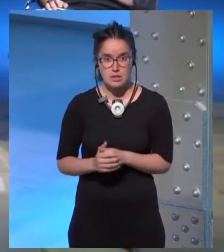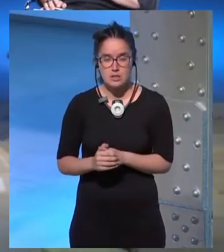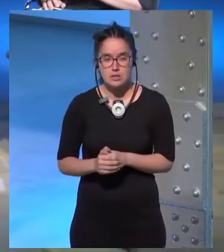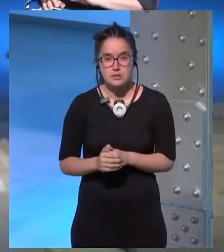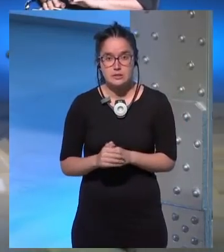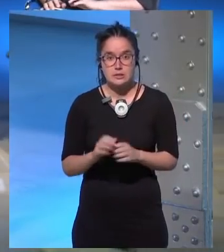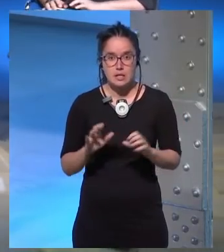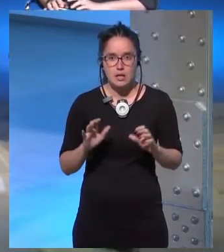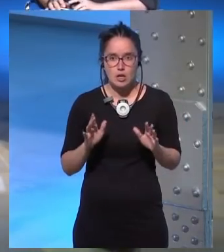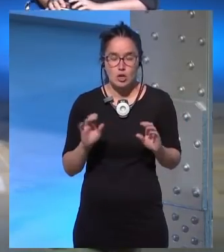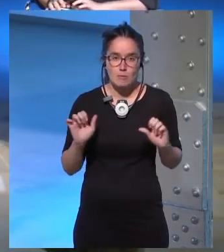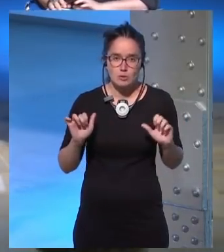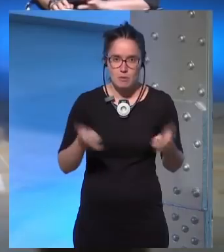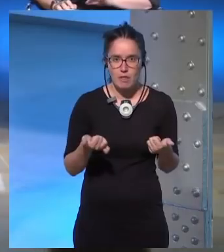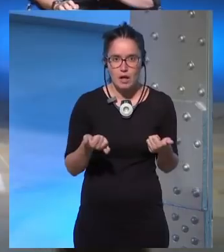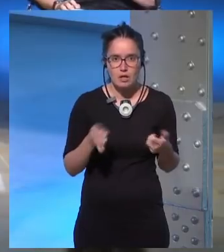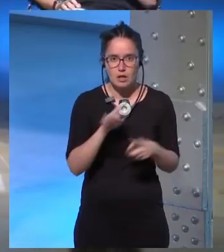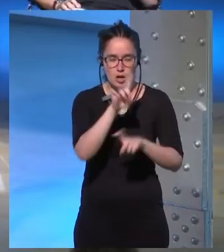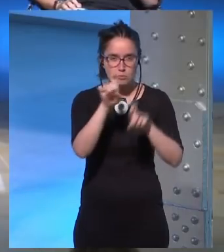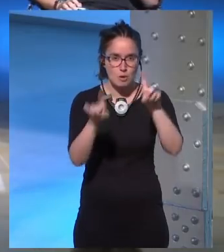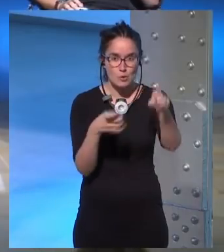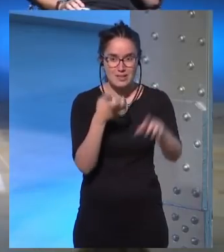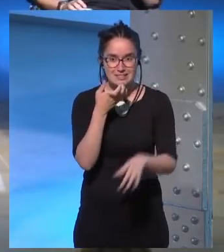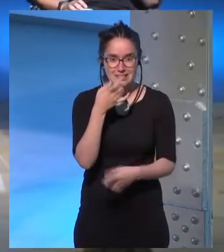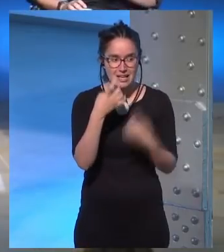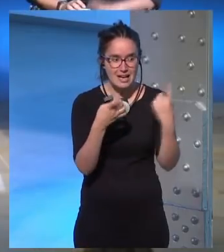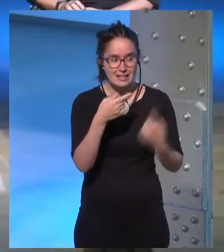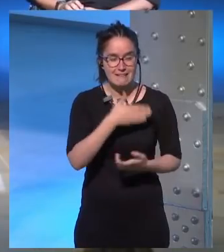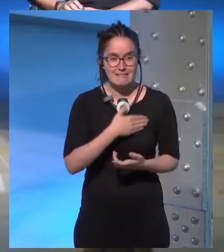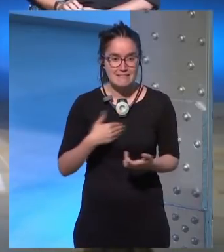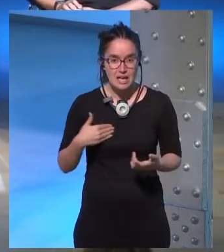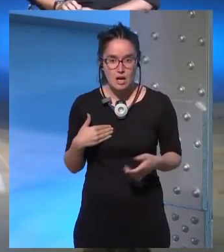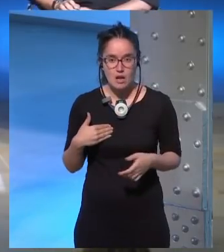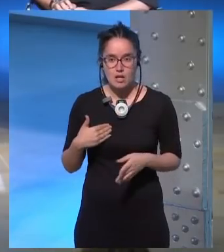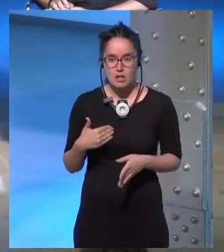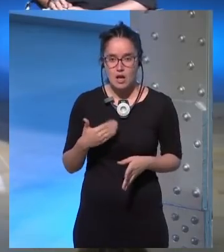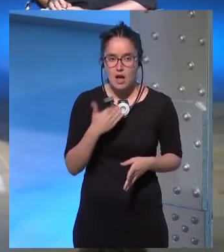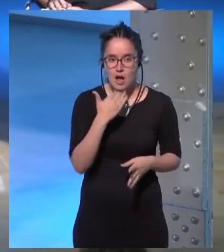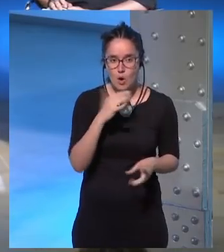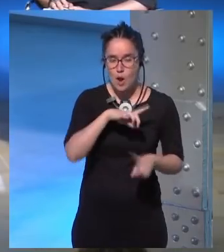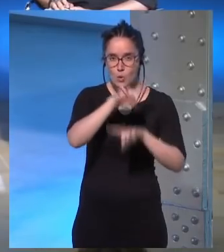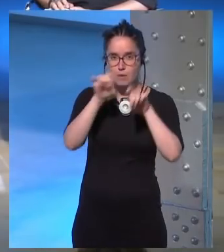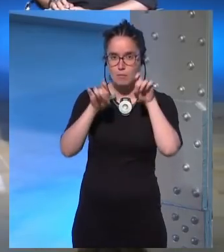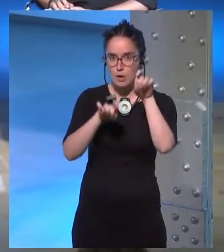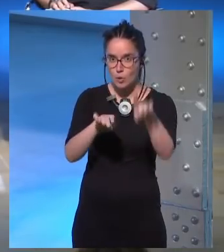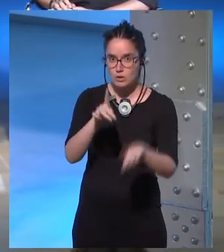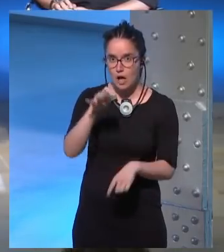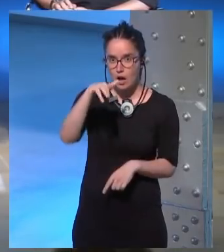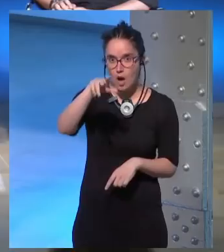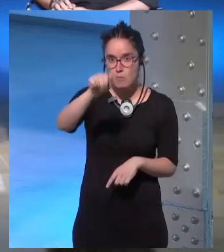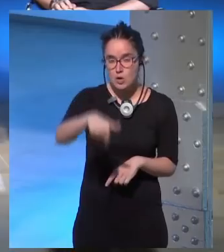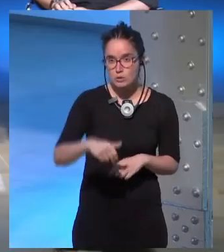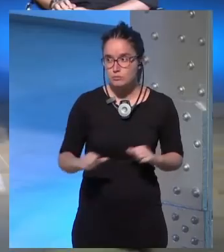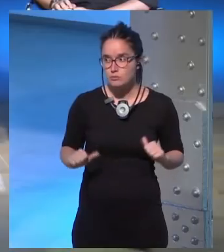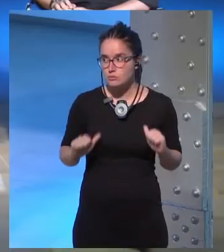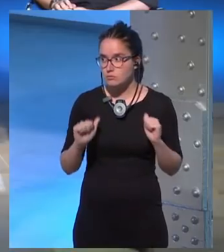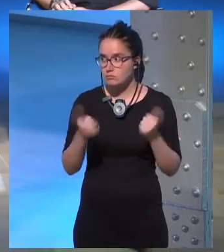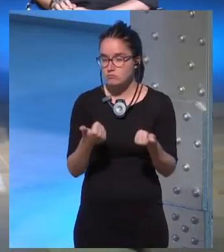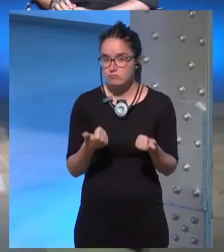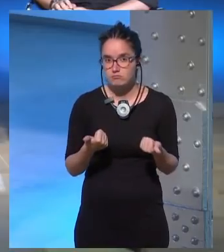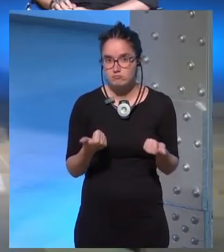on the page. I think we're going to start the Q&A. If you have any questions for Kameron,